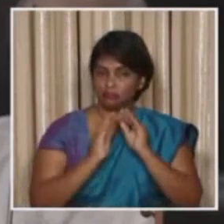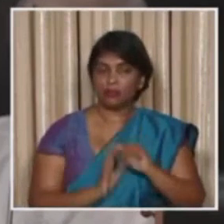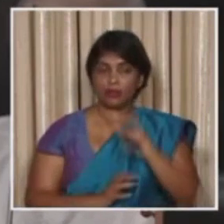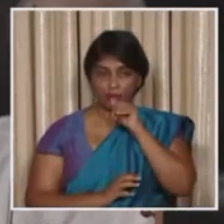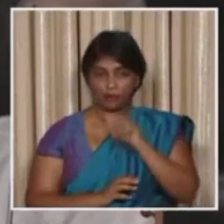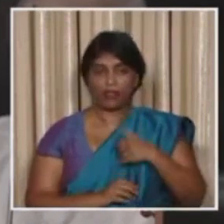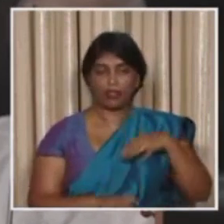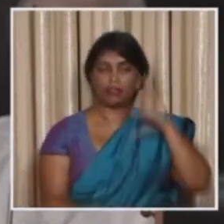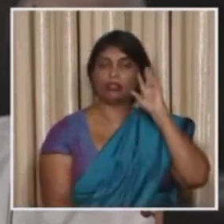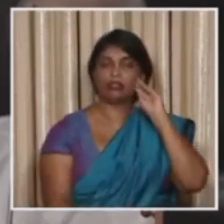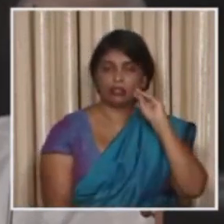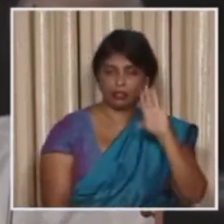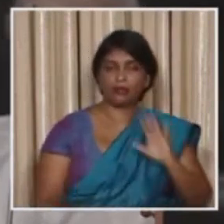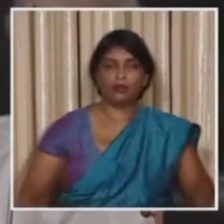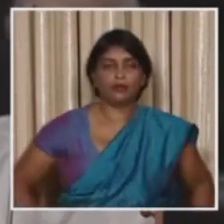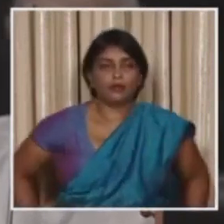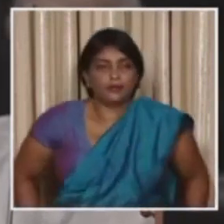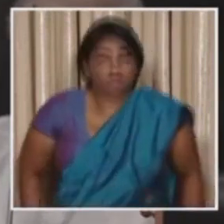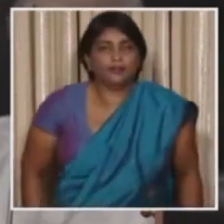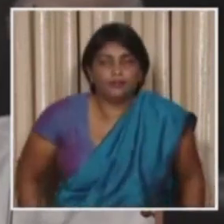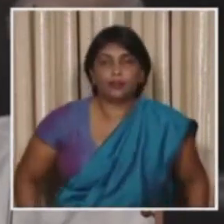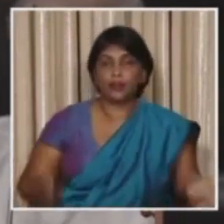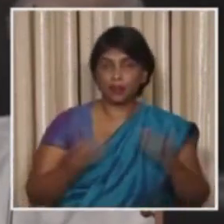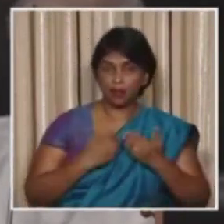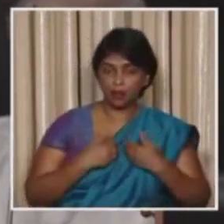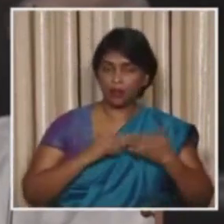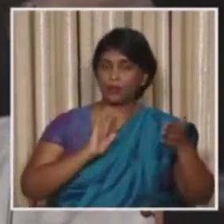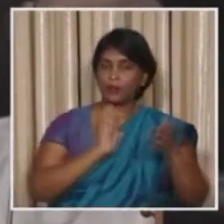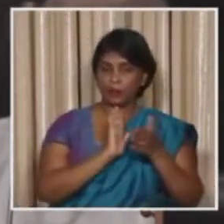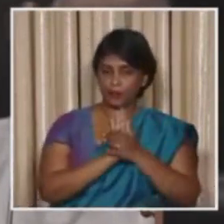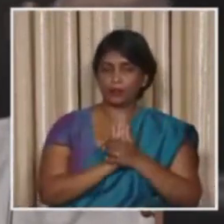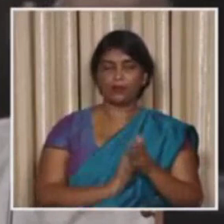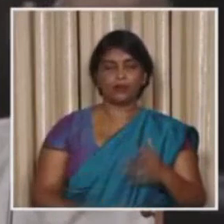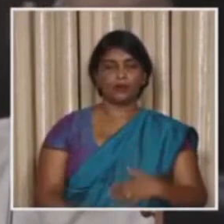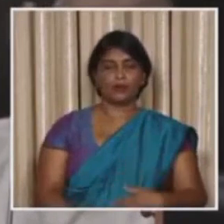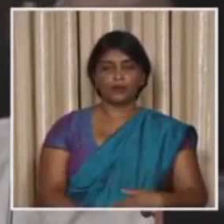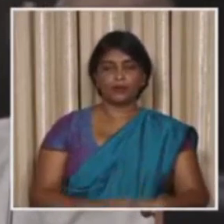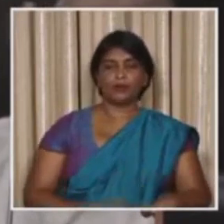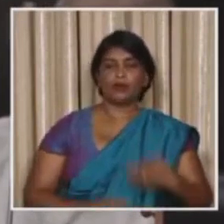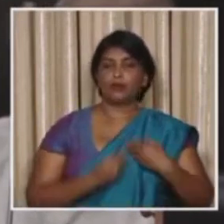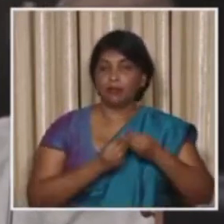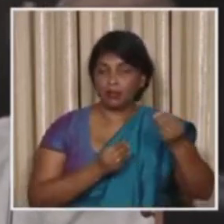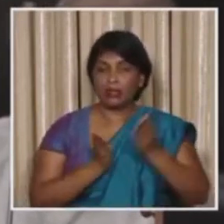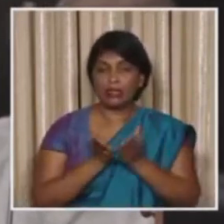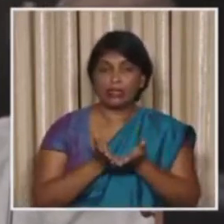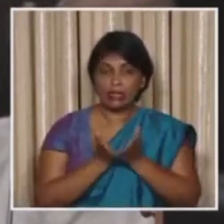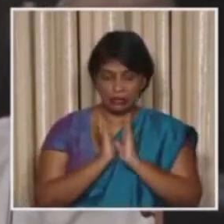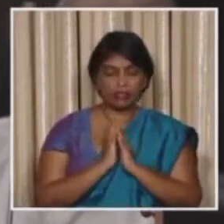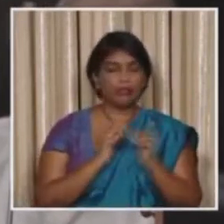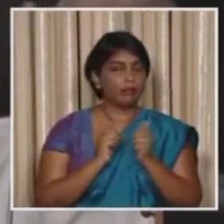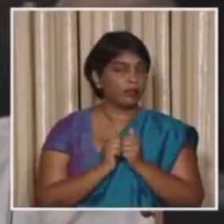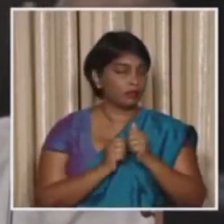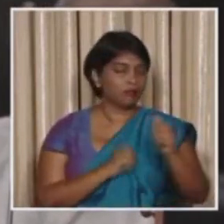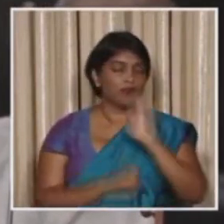robust relationship with our closest neighbour India would undoubtedly strengthen our ability towards ensuring mutually